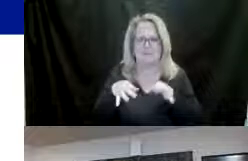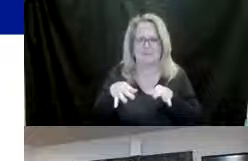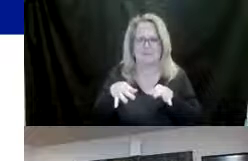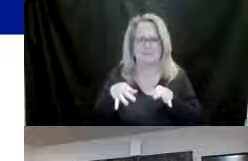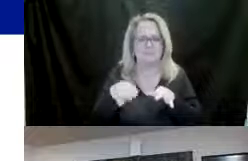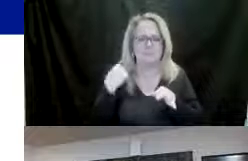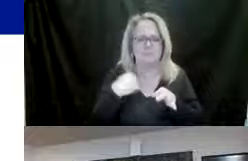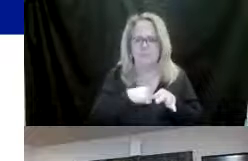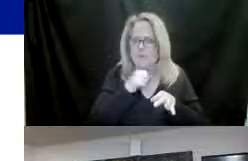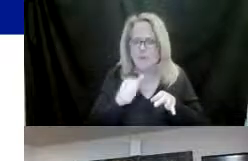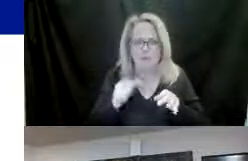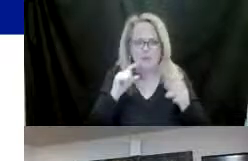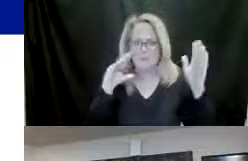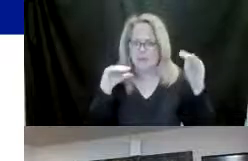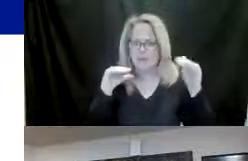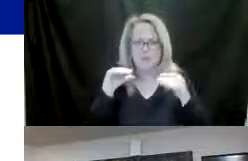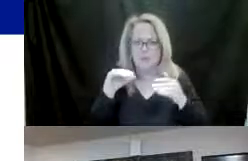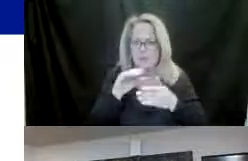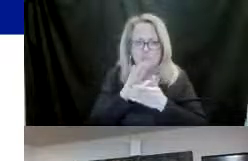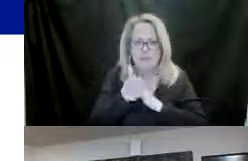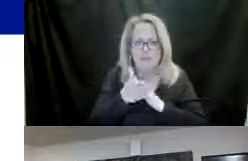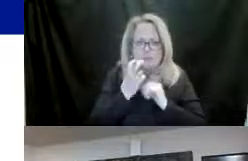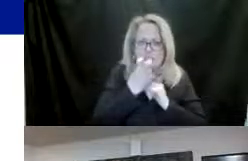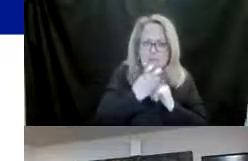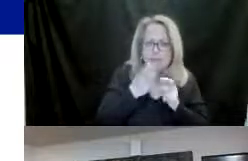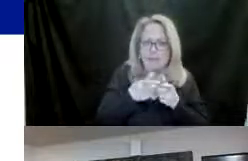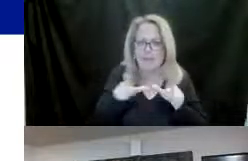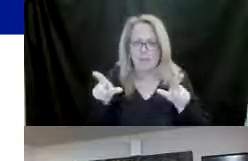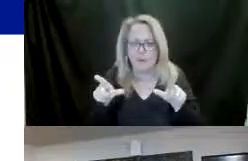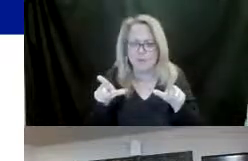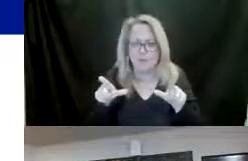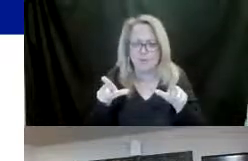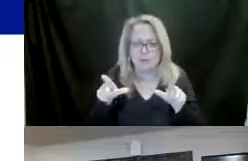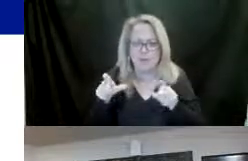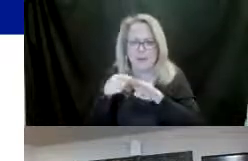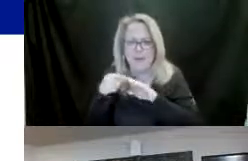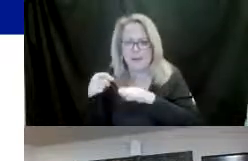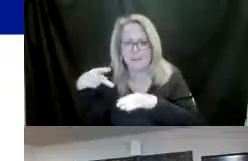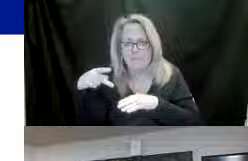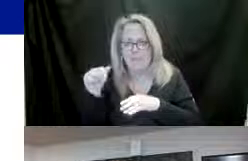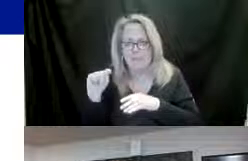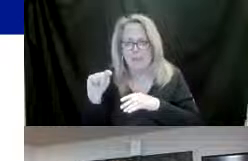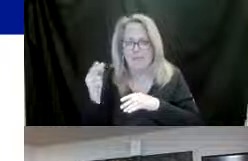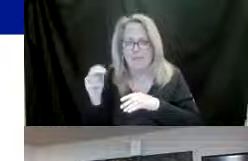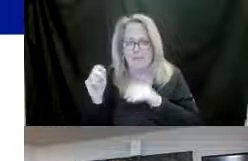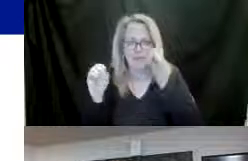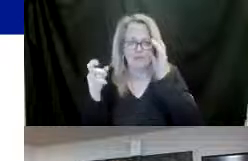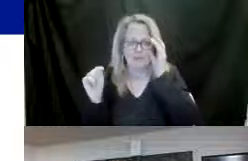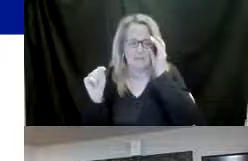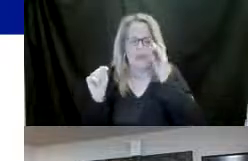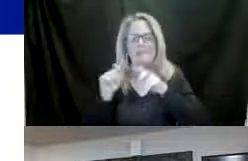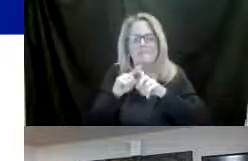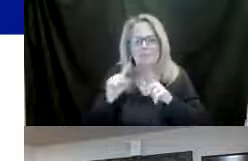be a speech language pathologist, but kind of look at how kids kind of transition from one stage to another in the first 2